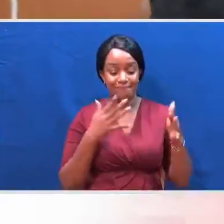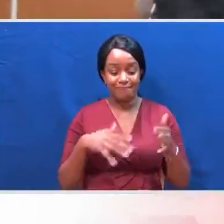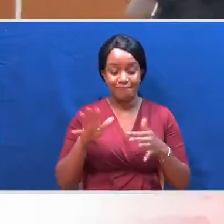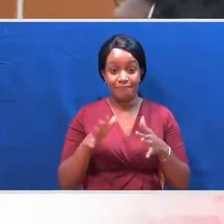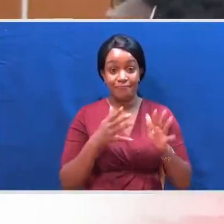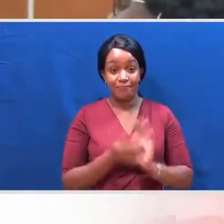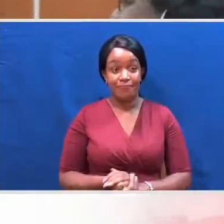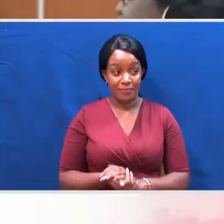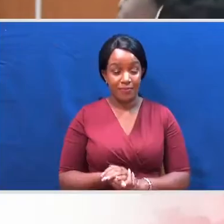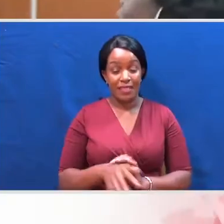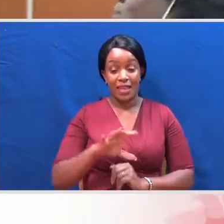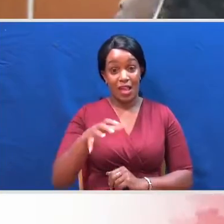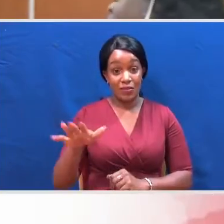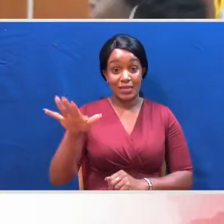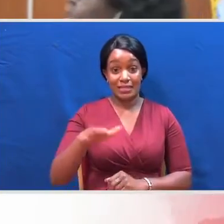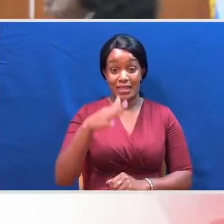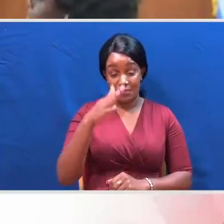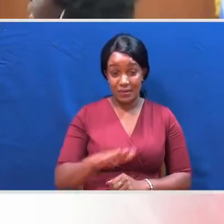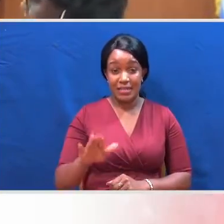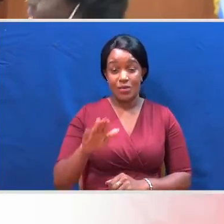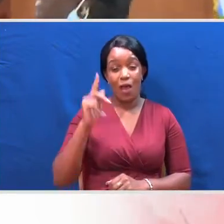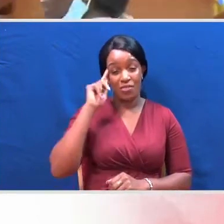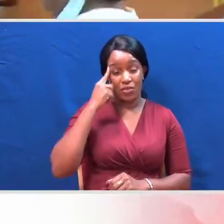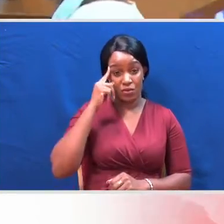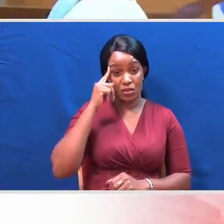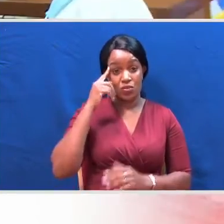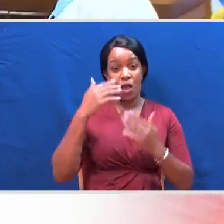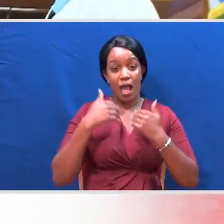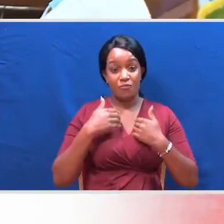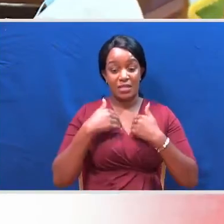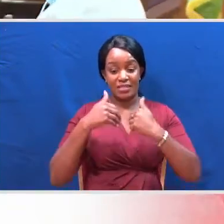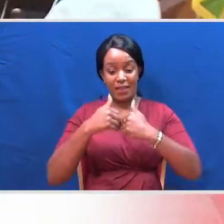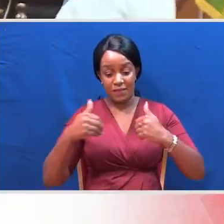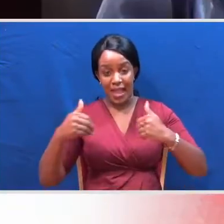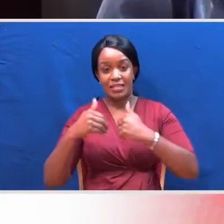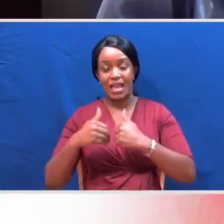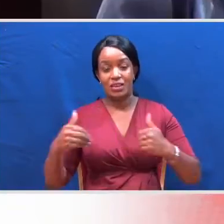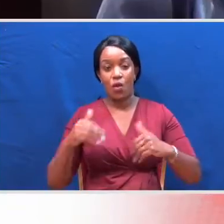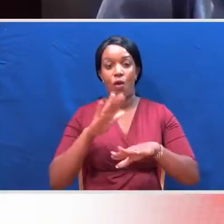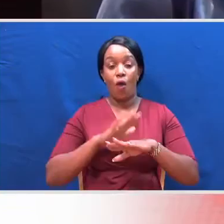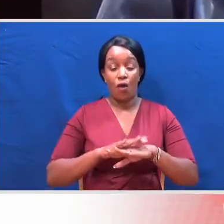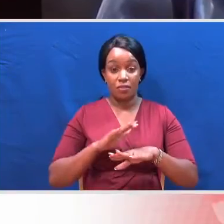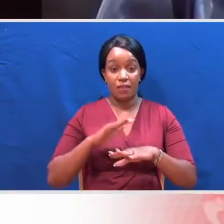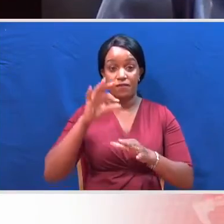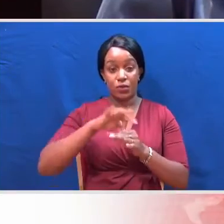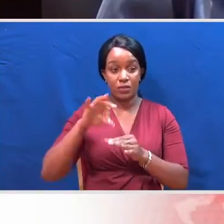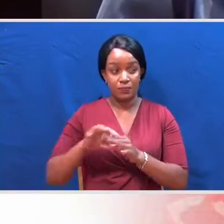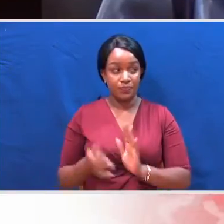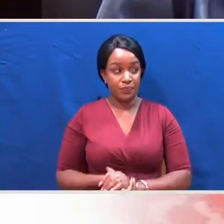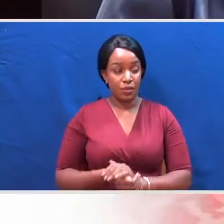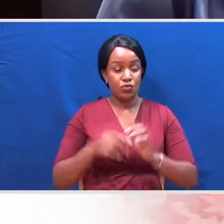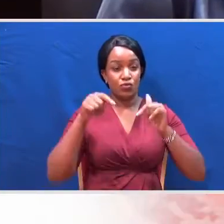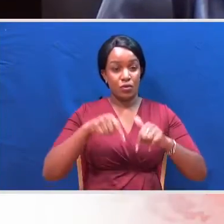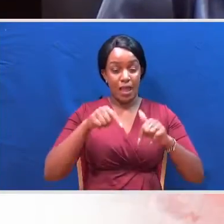The county assemblies were thought to be divided on the vote. We've seen today Mount Kenya voting